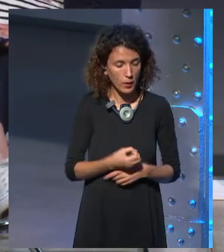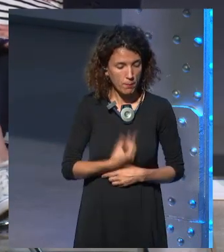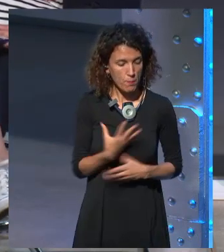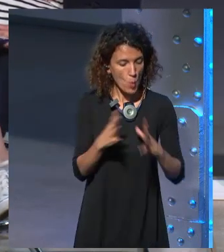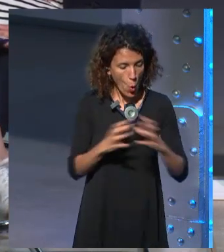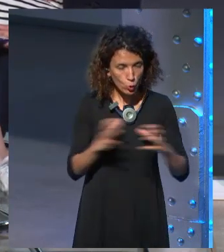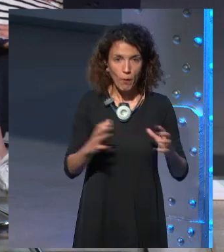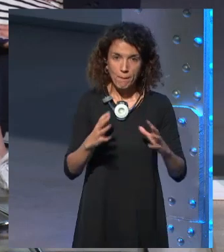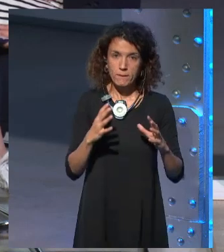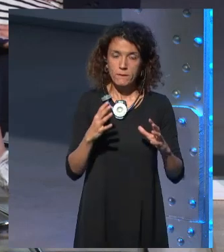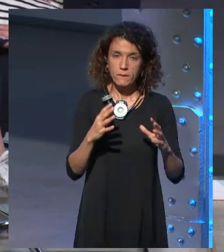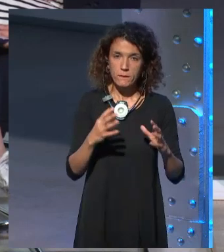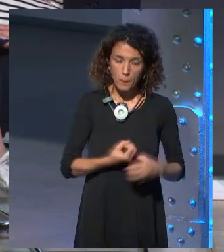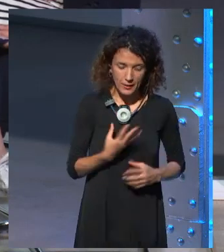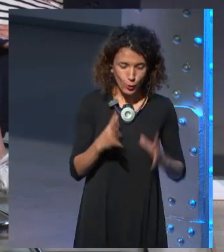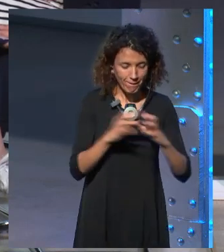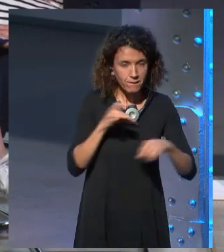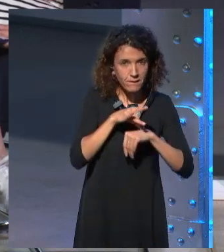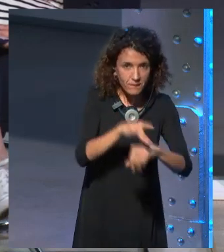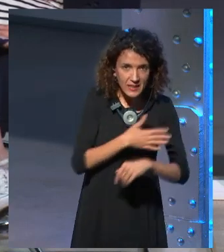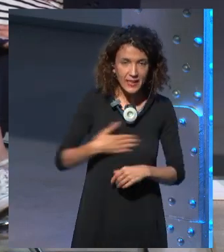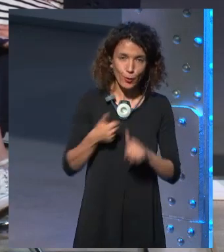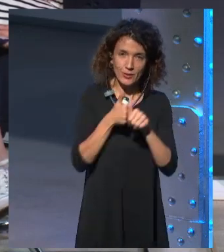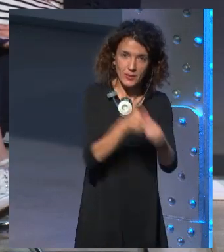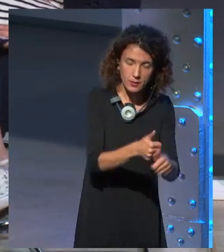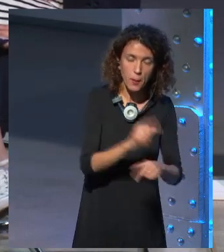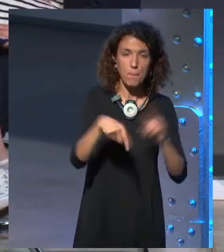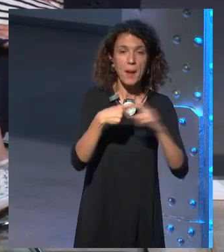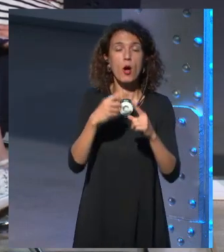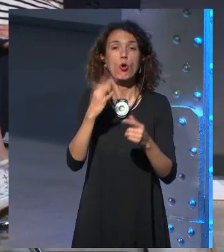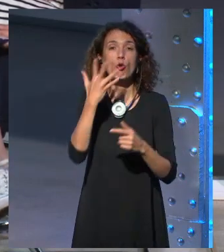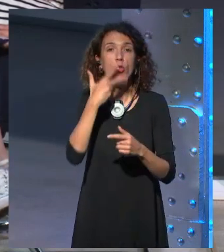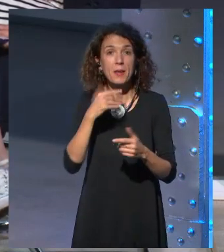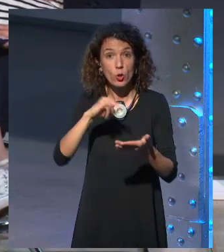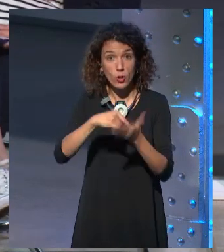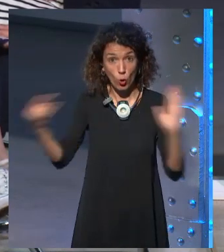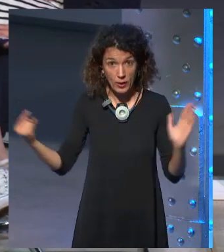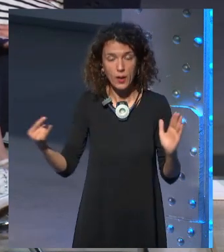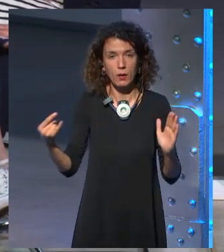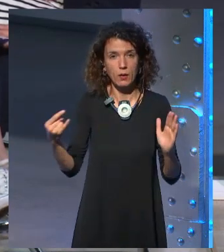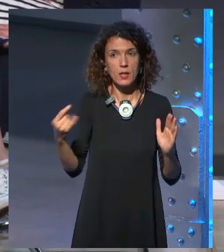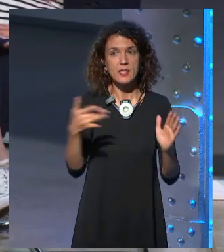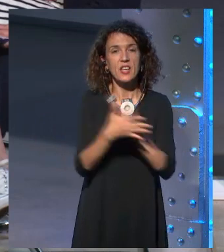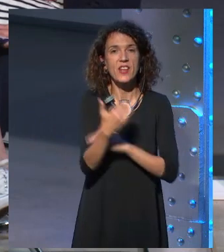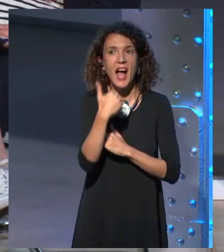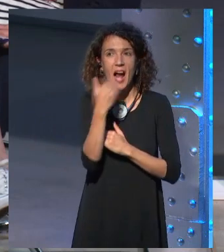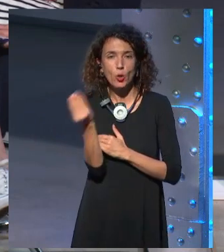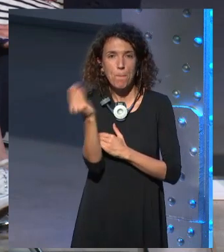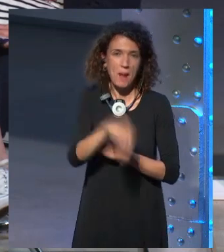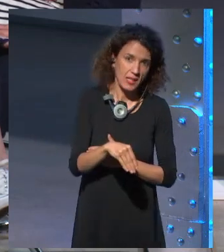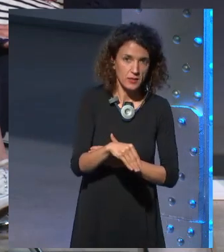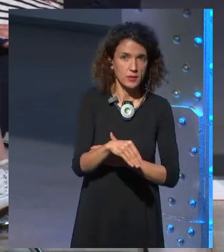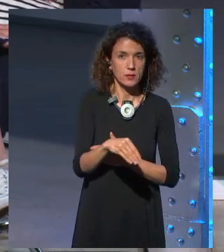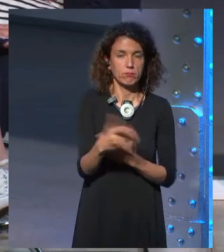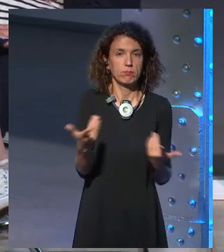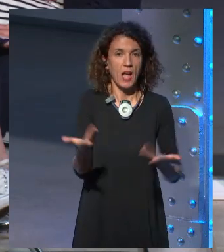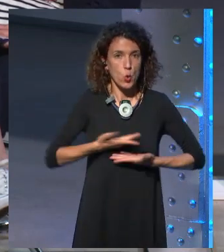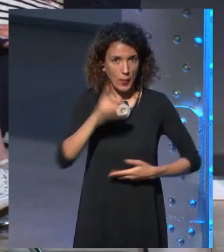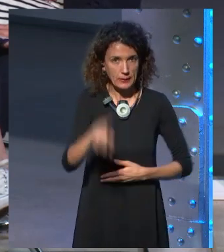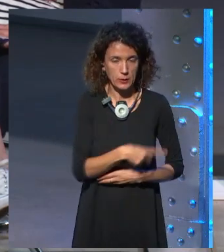these batches, the fact that you have a passion and that you have the knowledge of technology will make you have an added